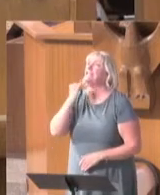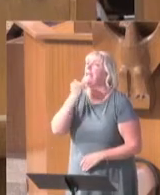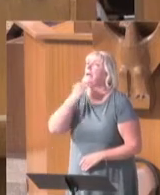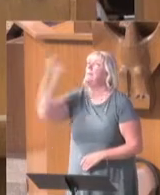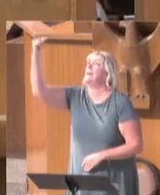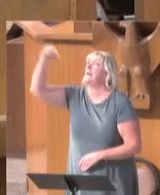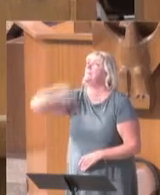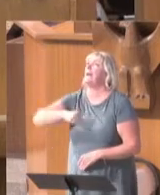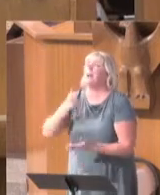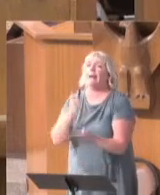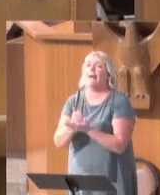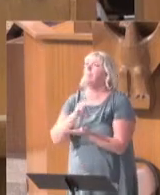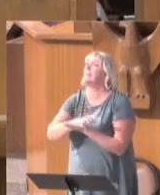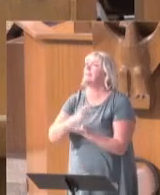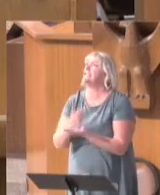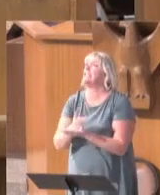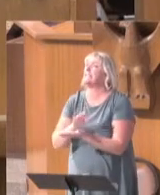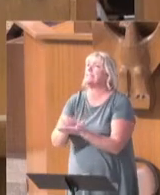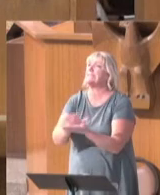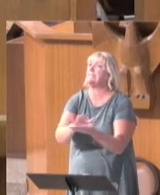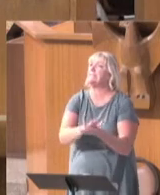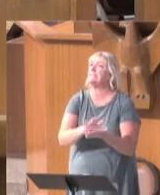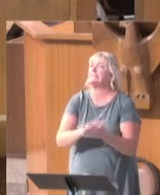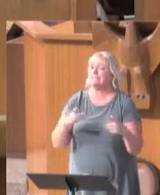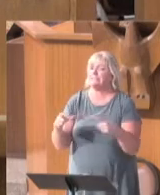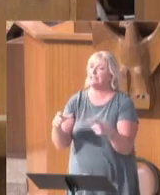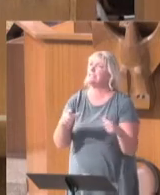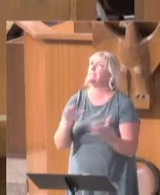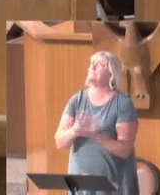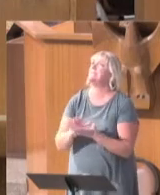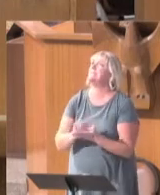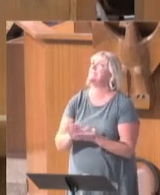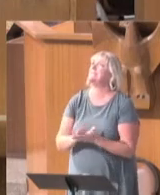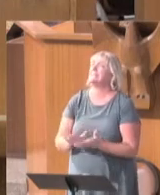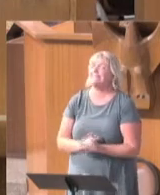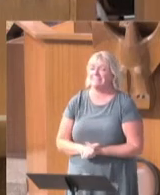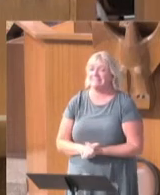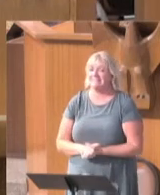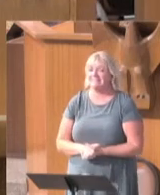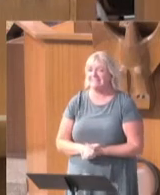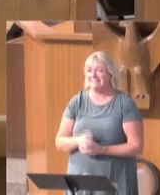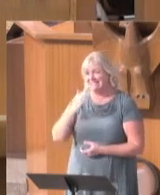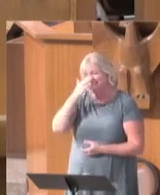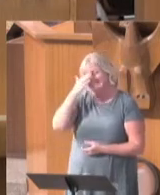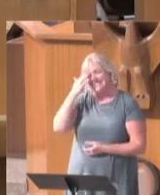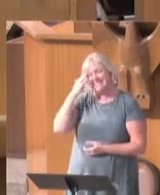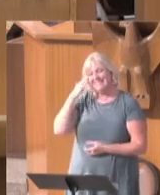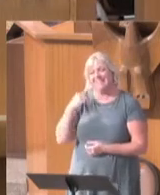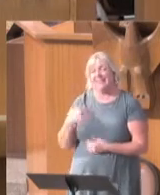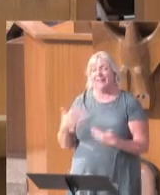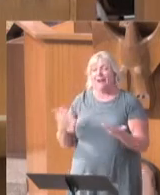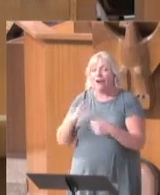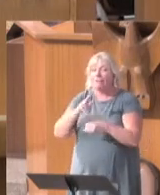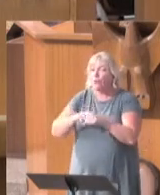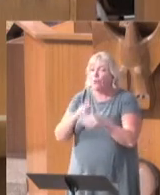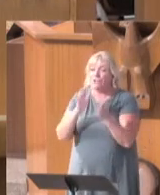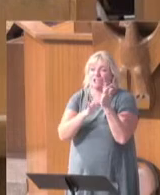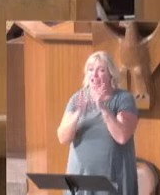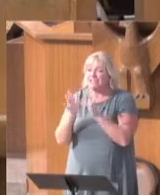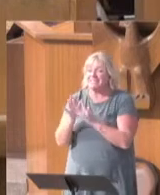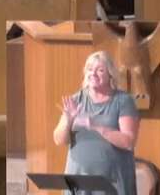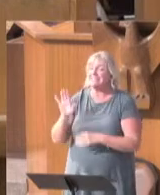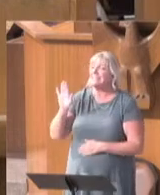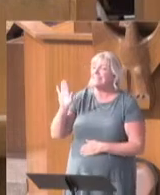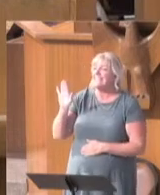stairs and into the kitchen to unload the dishwasher. And in typical Jesus fashion, Jesus has